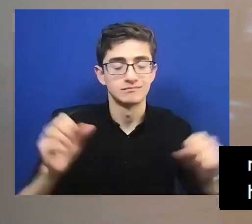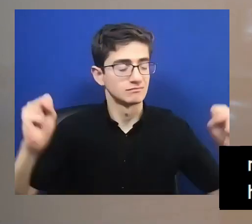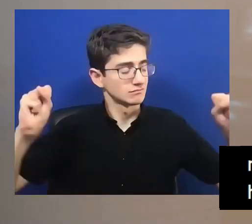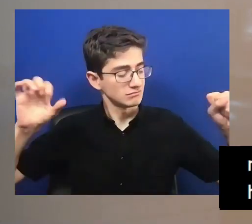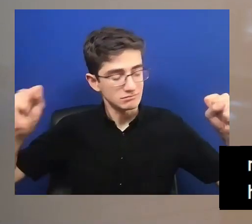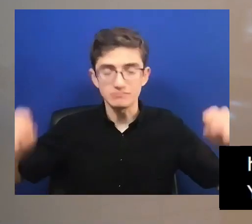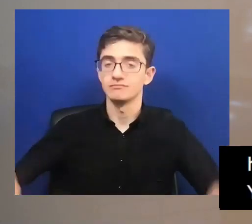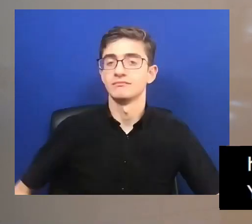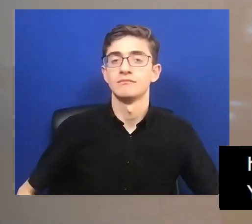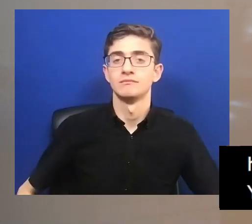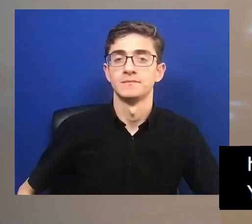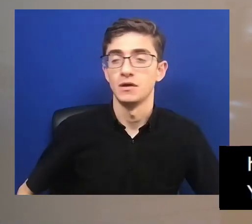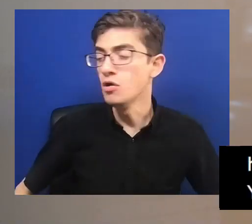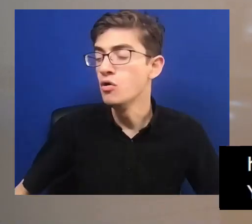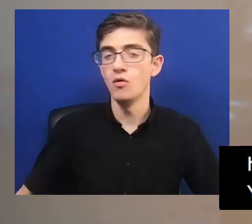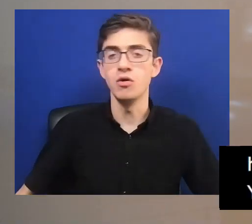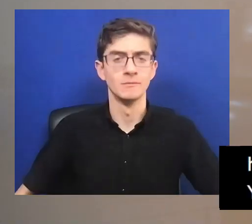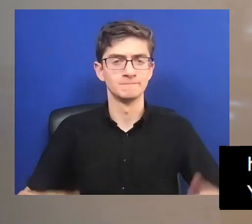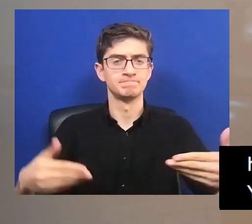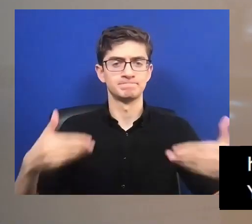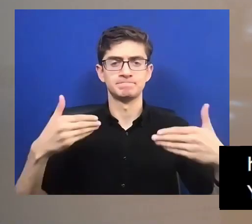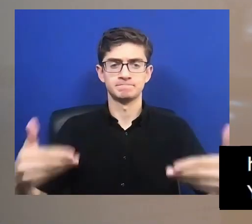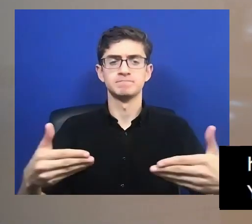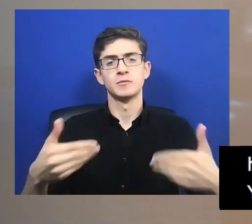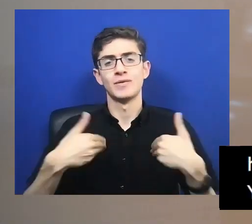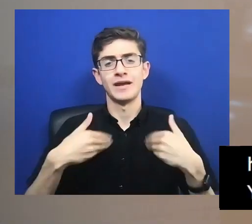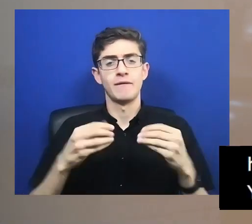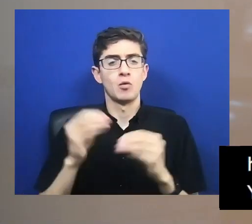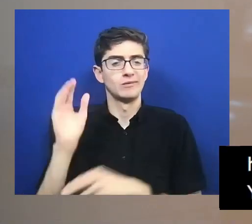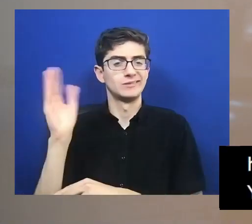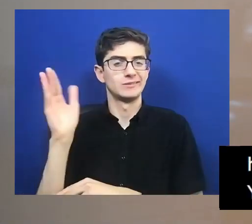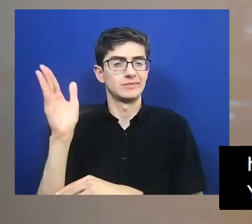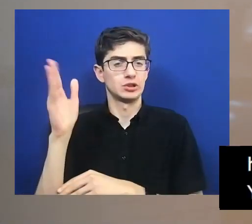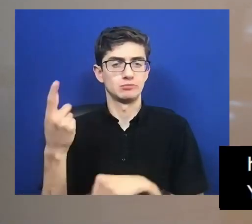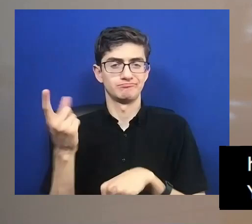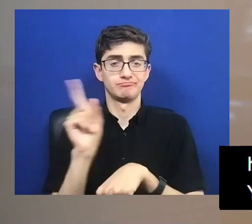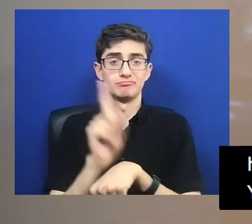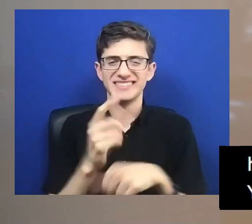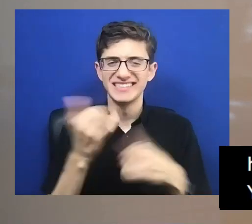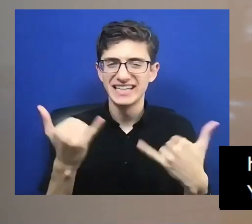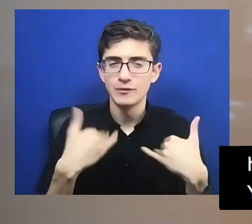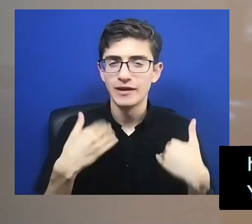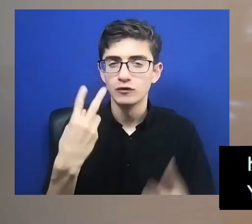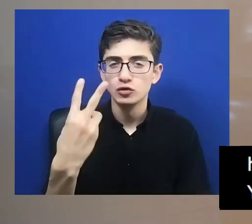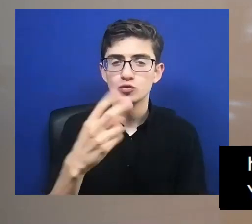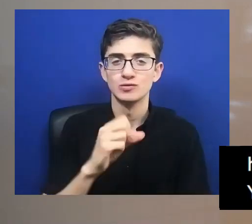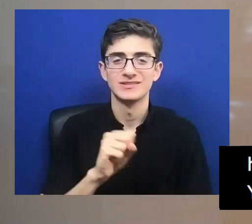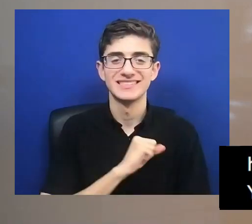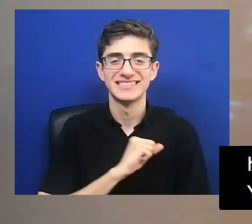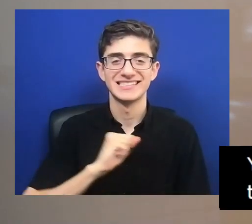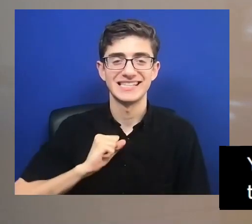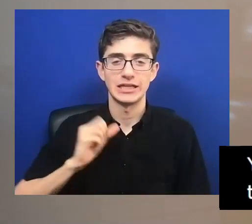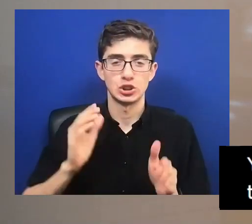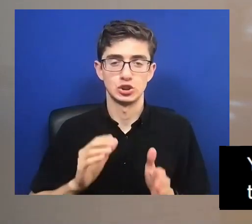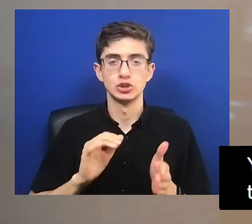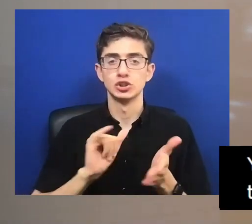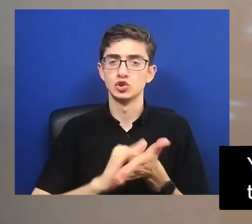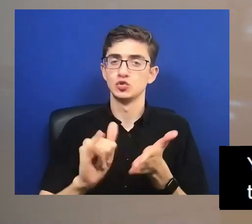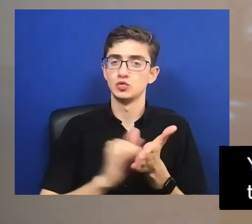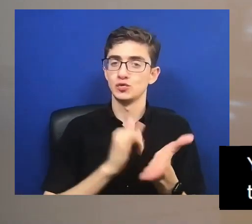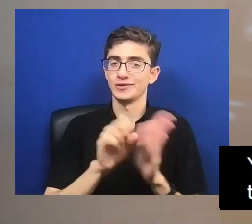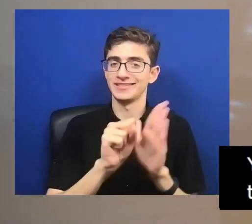get to some more speakers here. We have two senators here. Two New York State senators